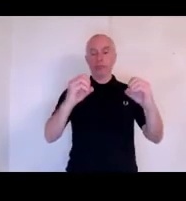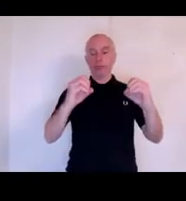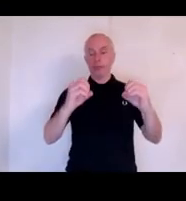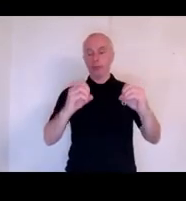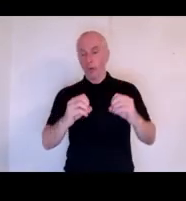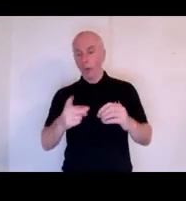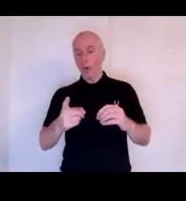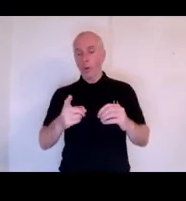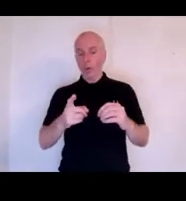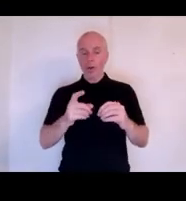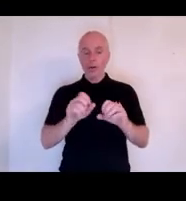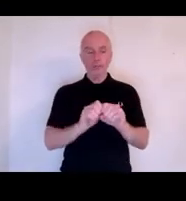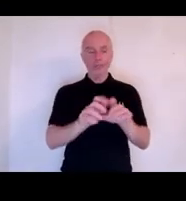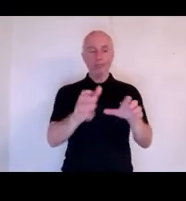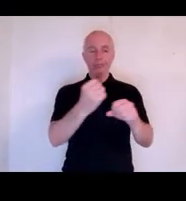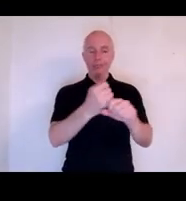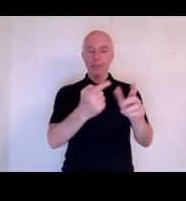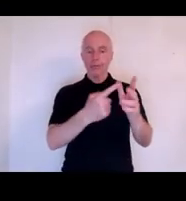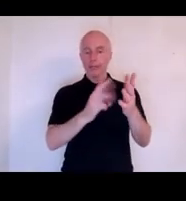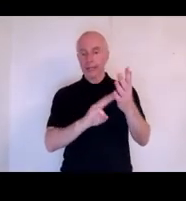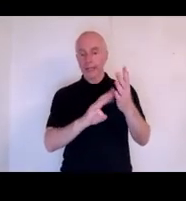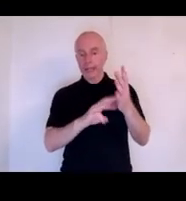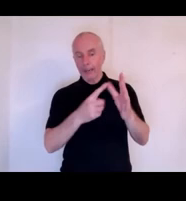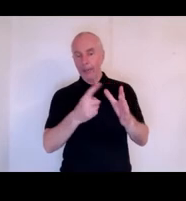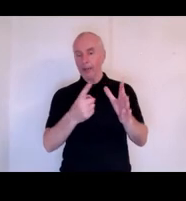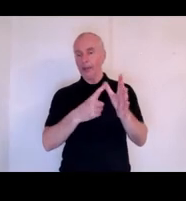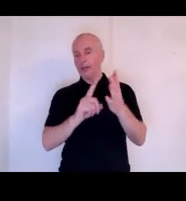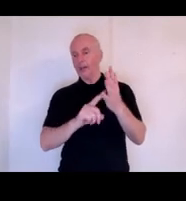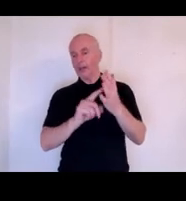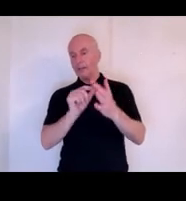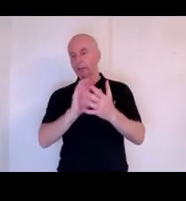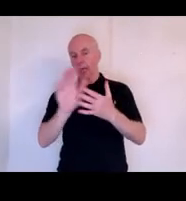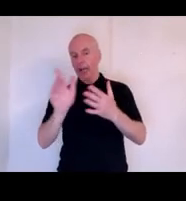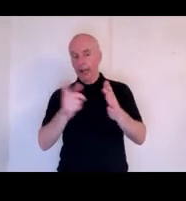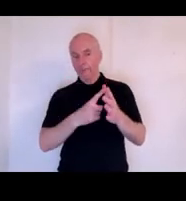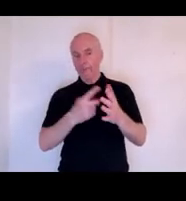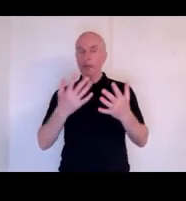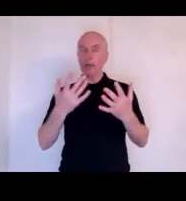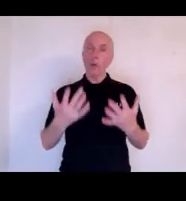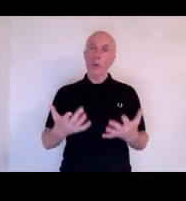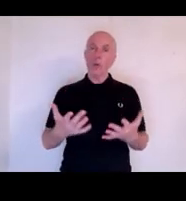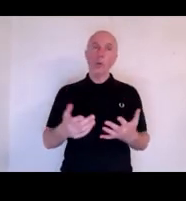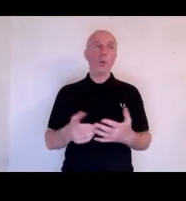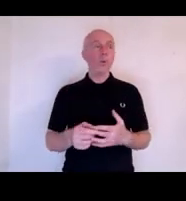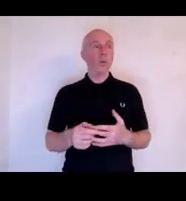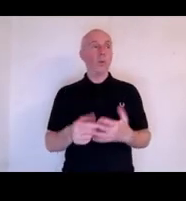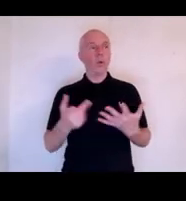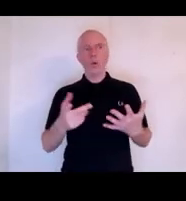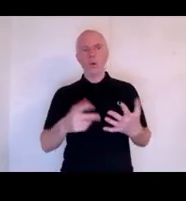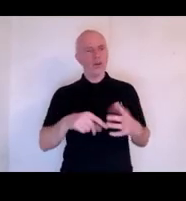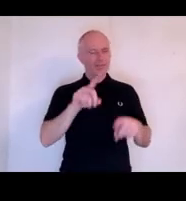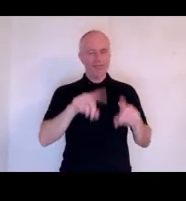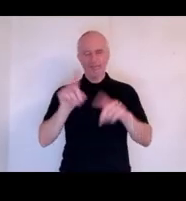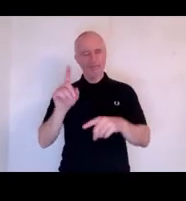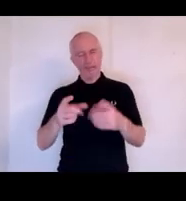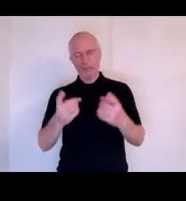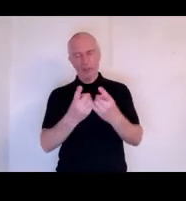release a gamma emission, it could be that it causes release to alpha emission, it could cause all many sorts of things.